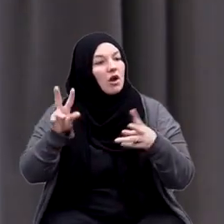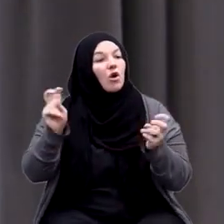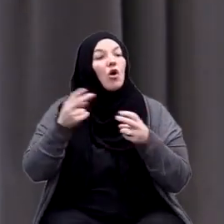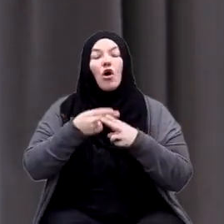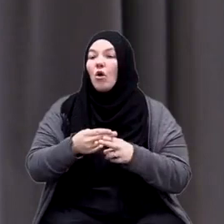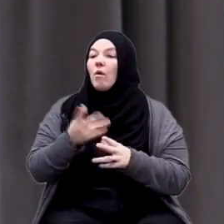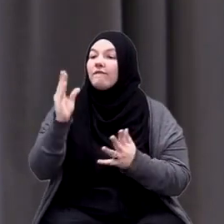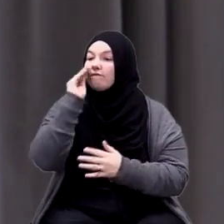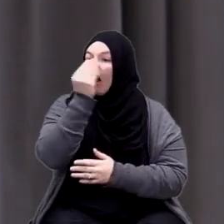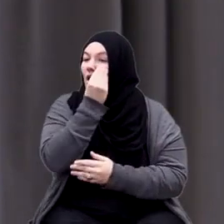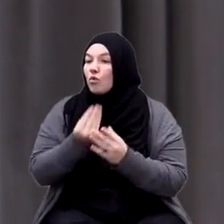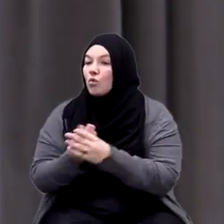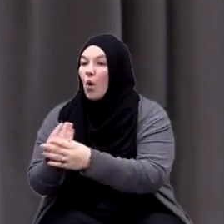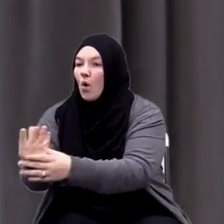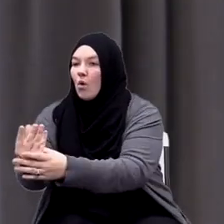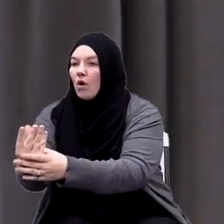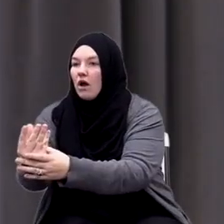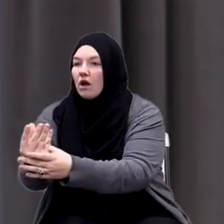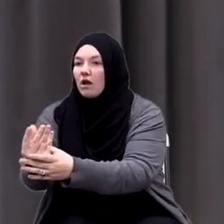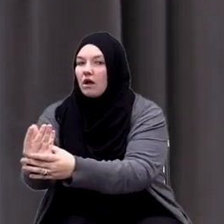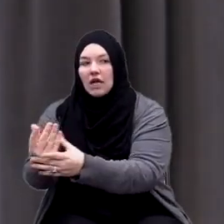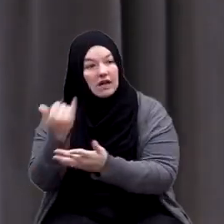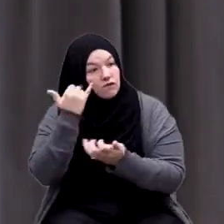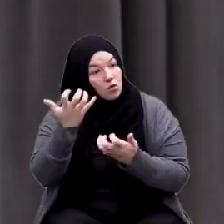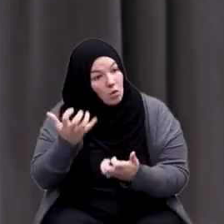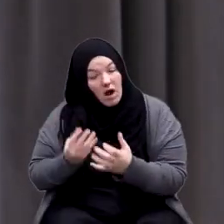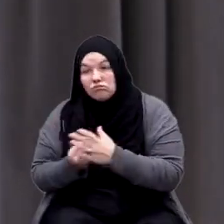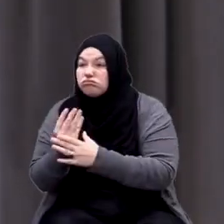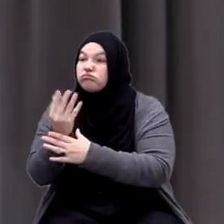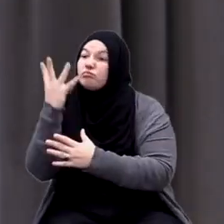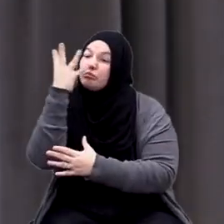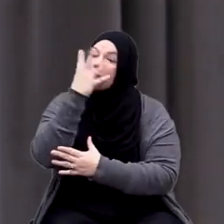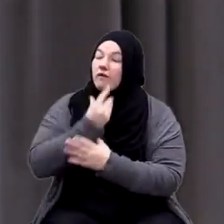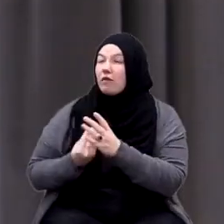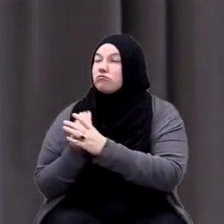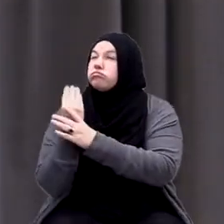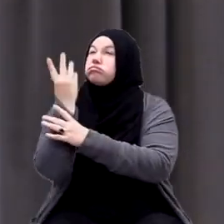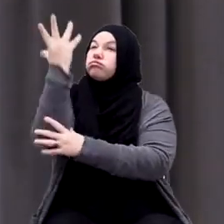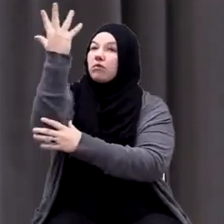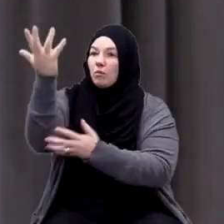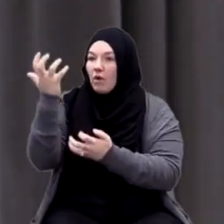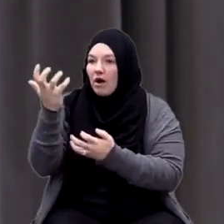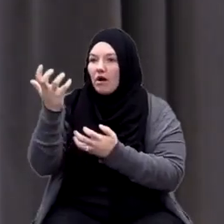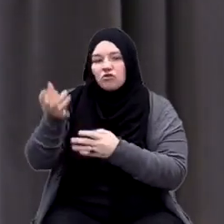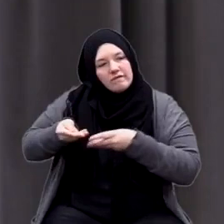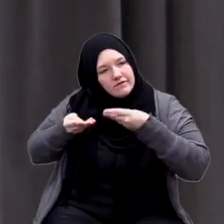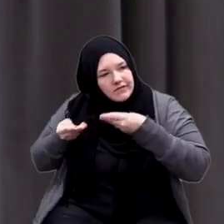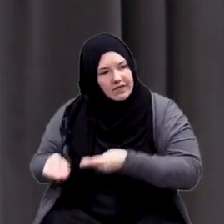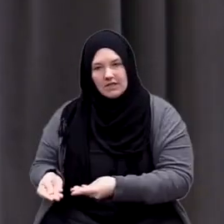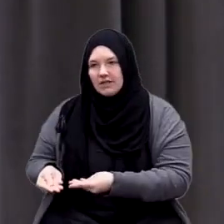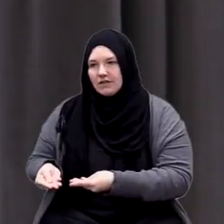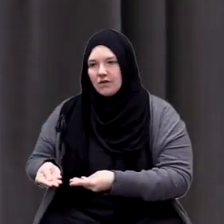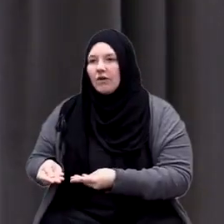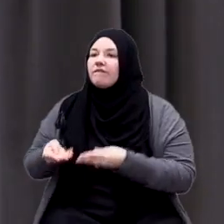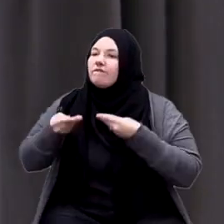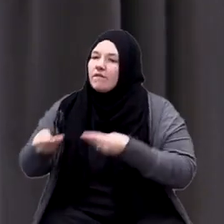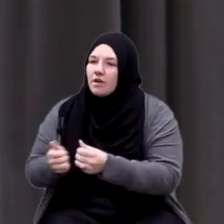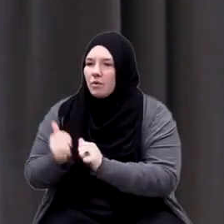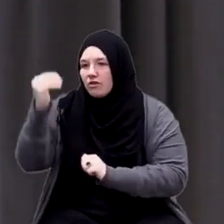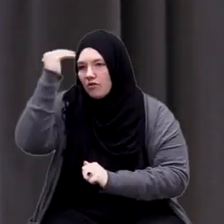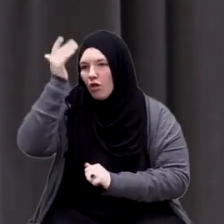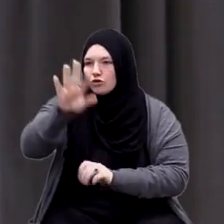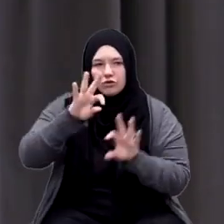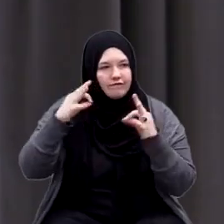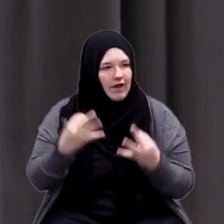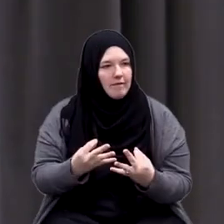own garden. Nourish and nurture your own children and your own wives. This is